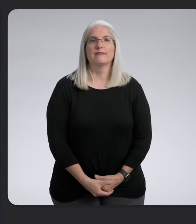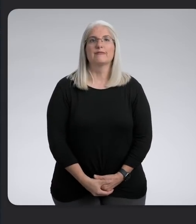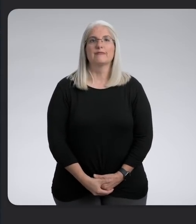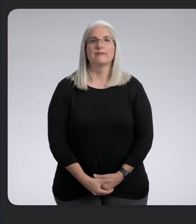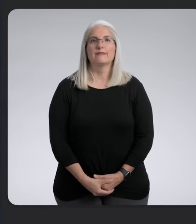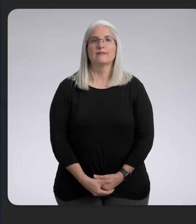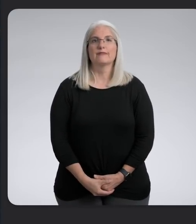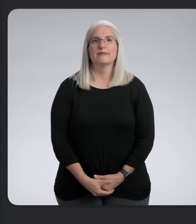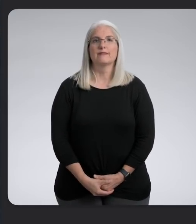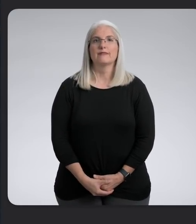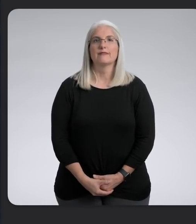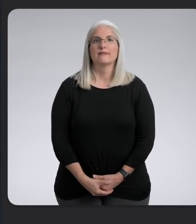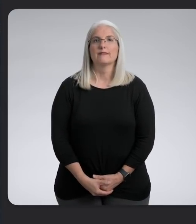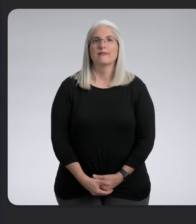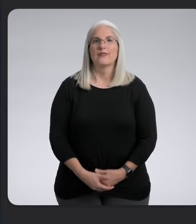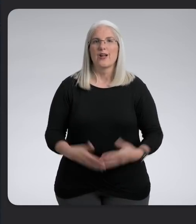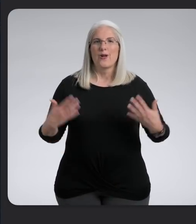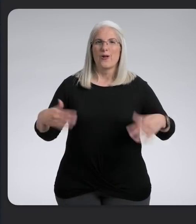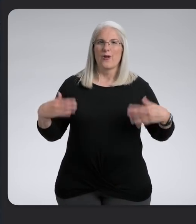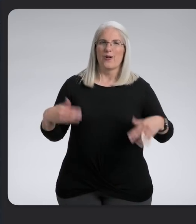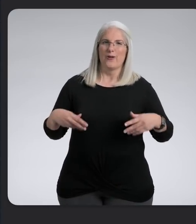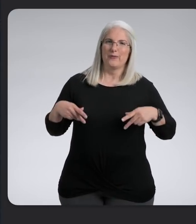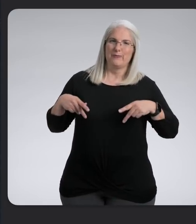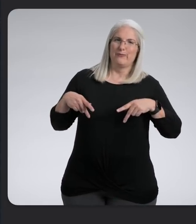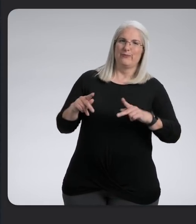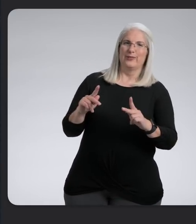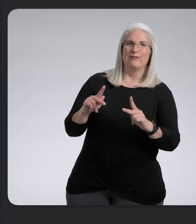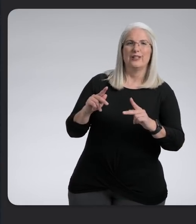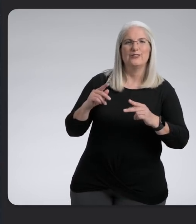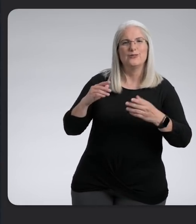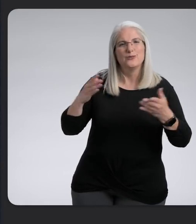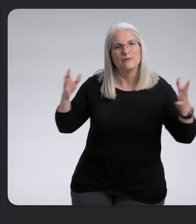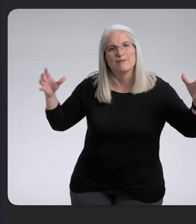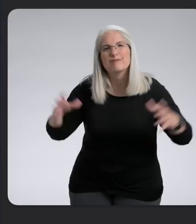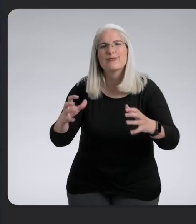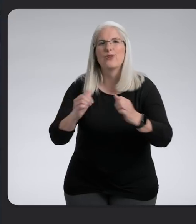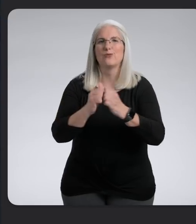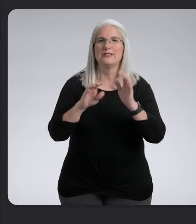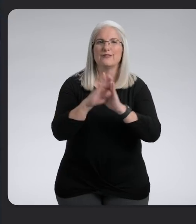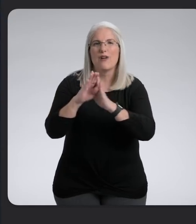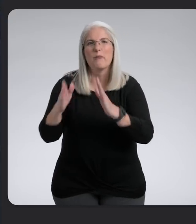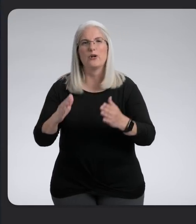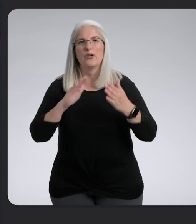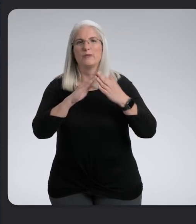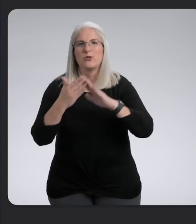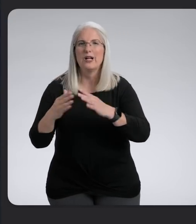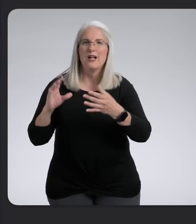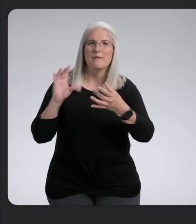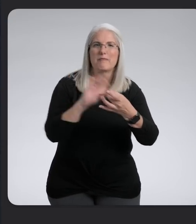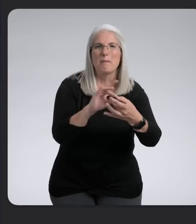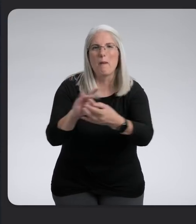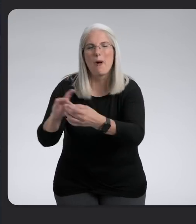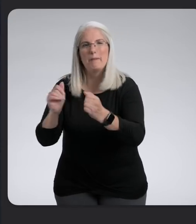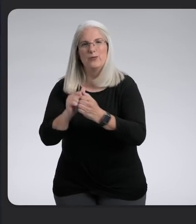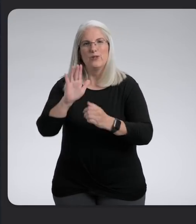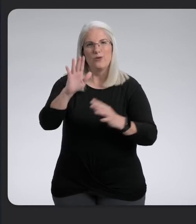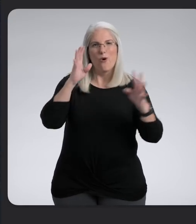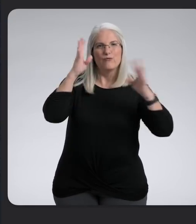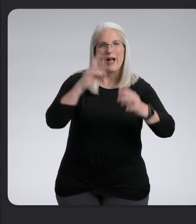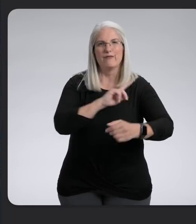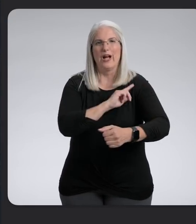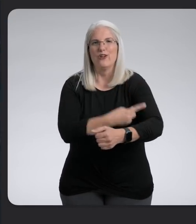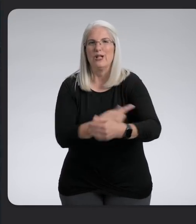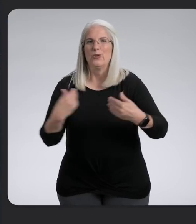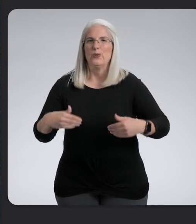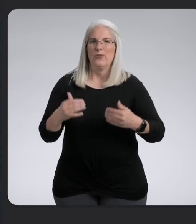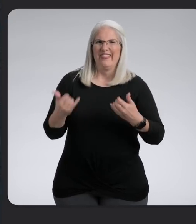It's such a privilege to come together with our developer community and to connect with your creative energy. Over the course of the week, Apple engineers